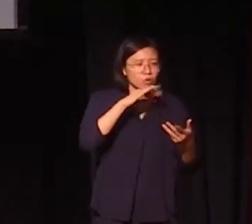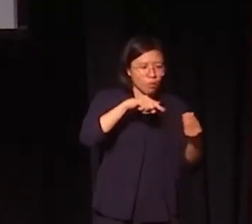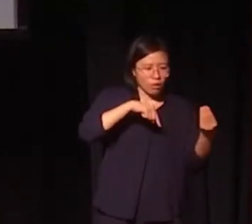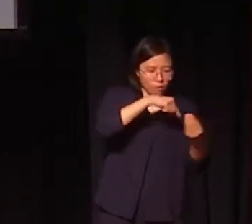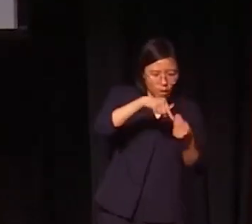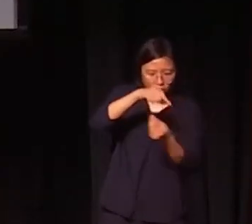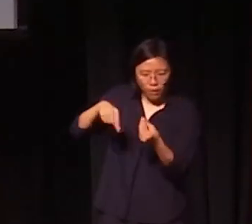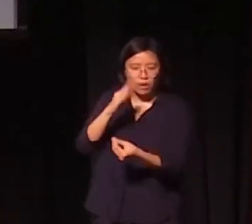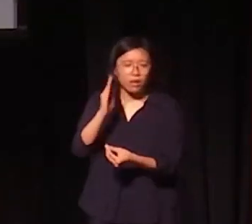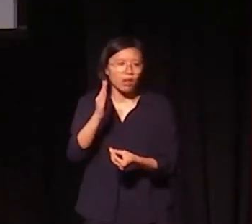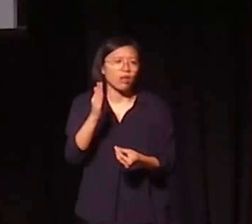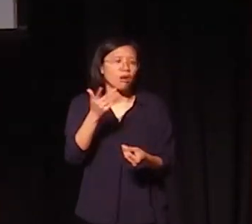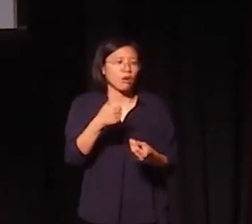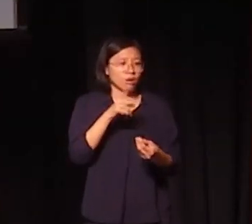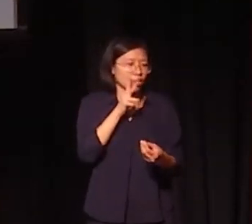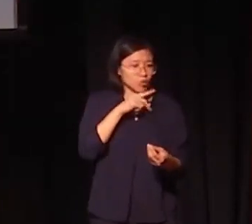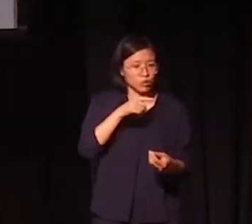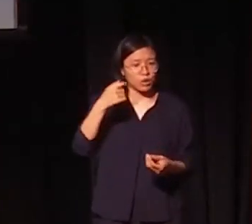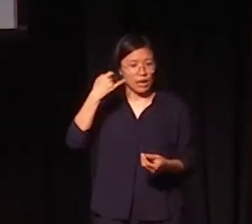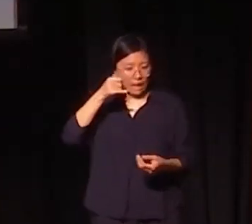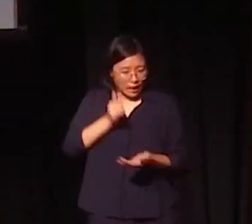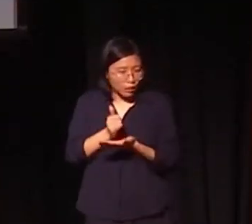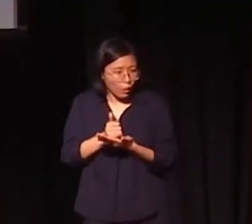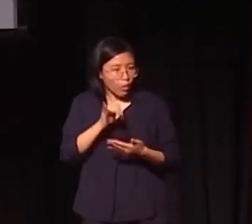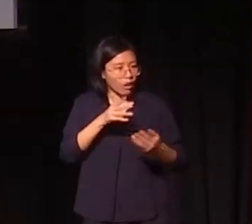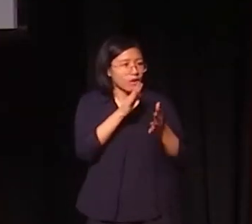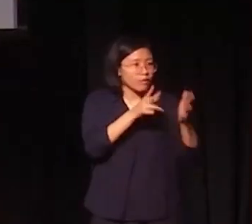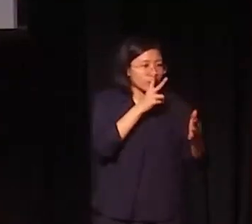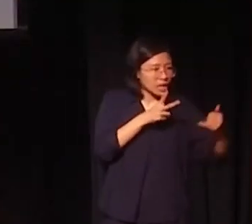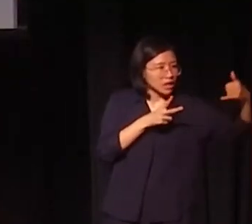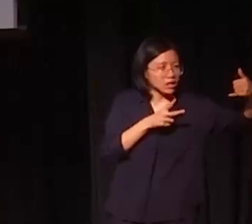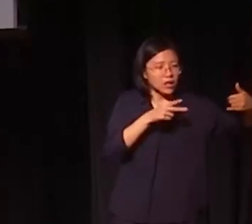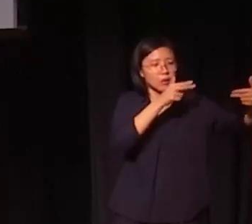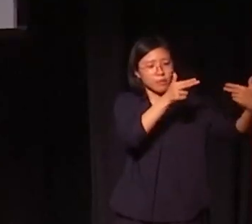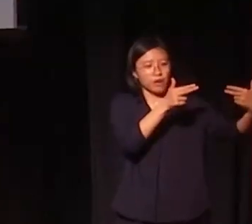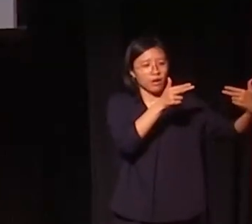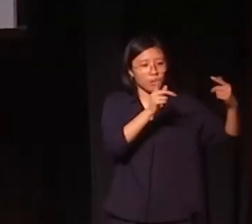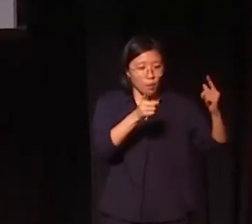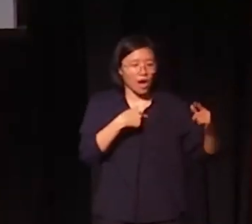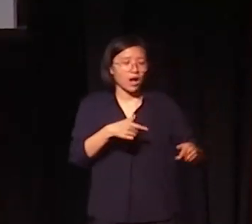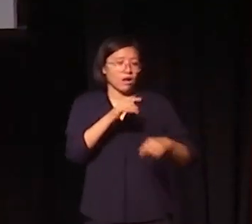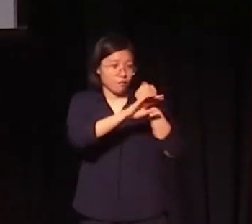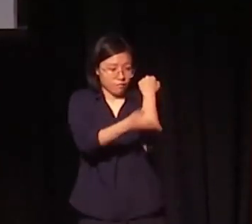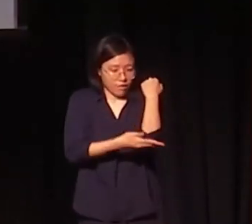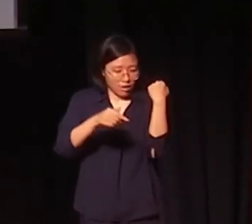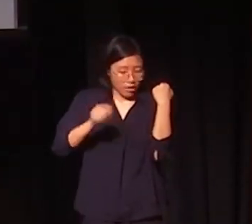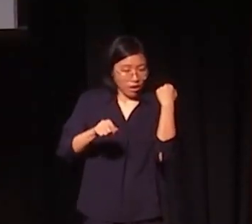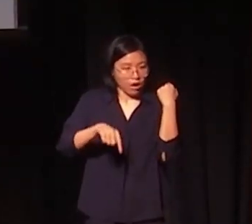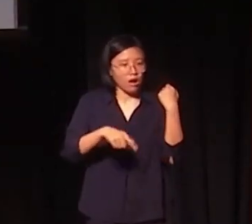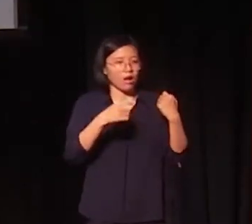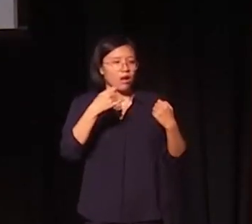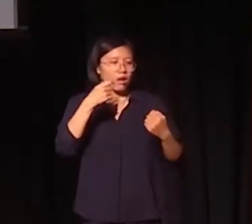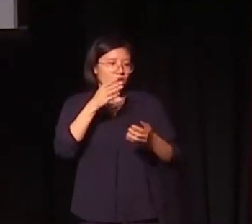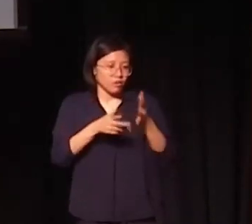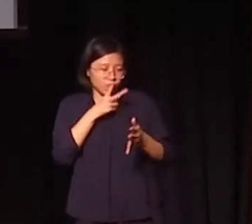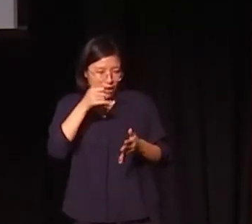was in court and the interpreters were remote, or the interpreter was in court and the deaf person was remote, for example, if they were in prison, or if both